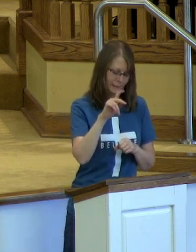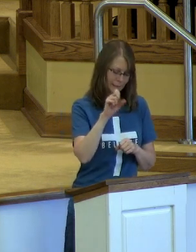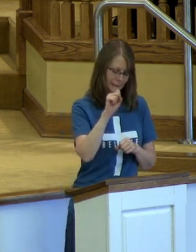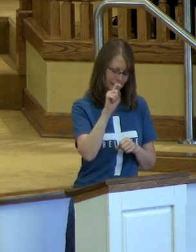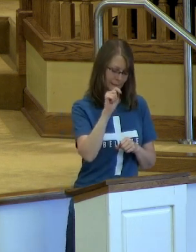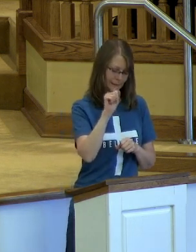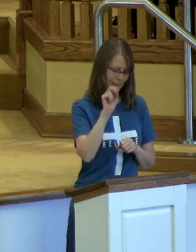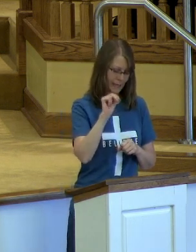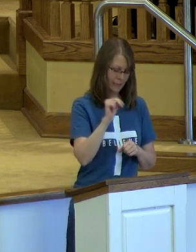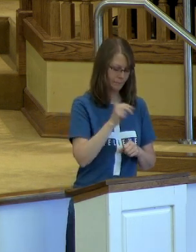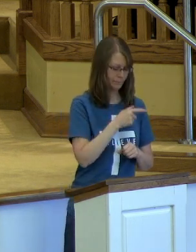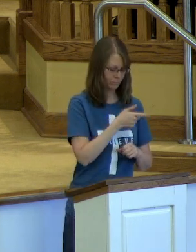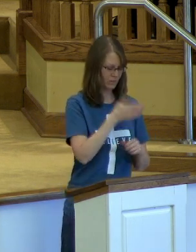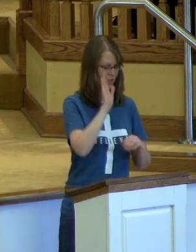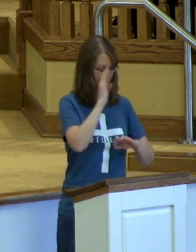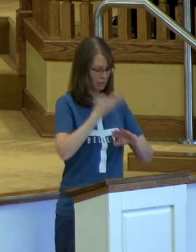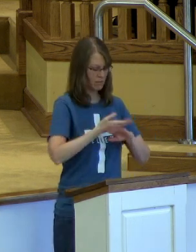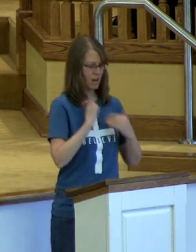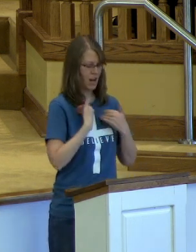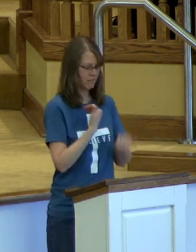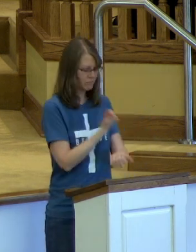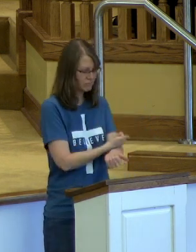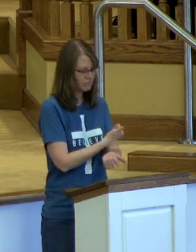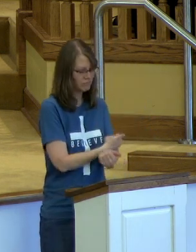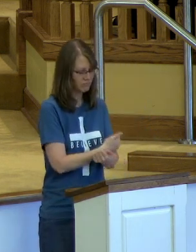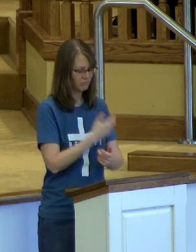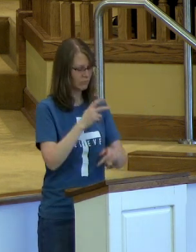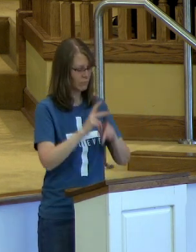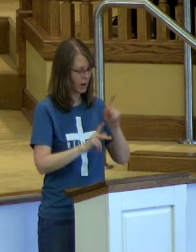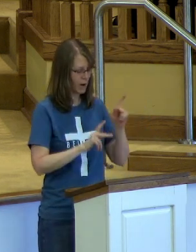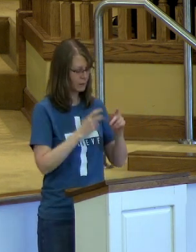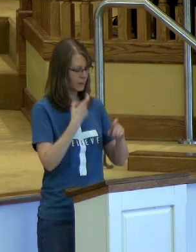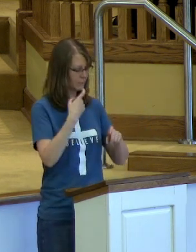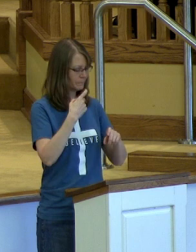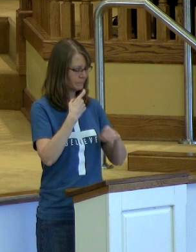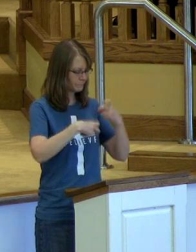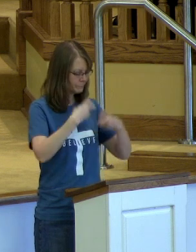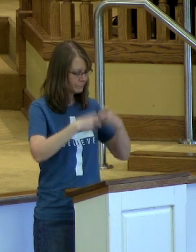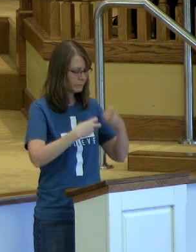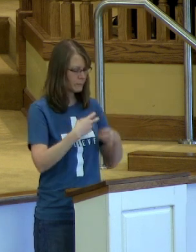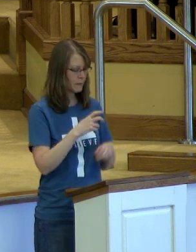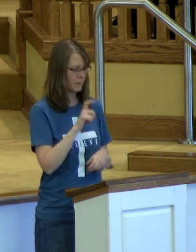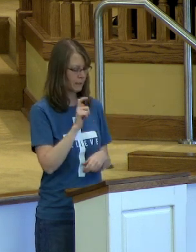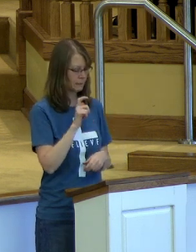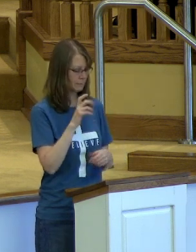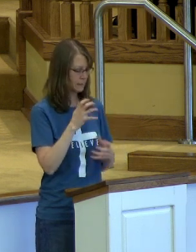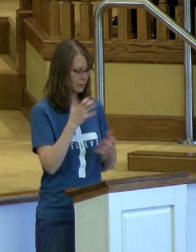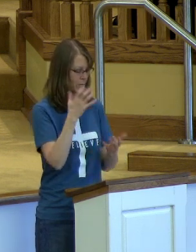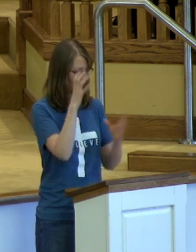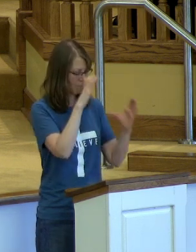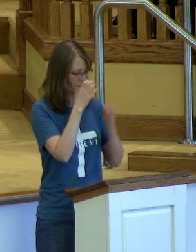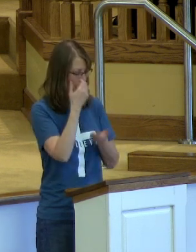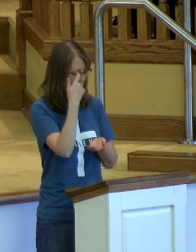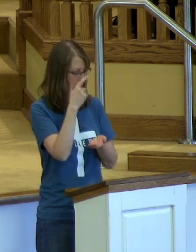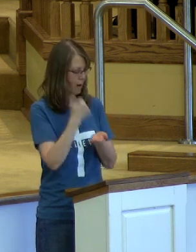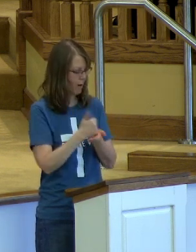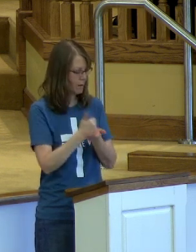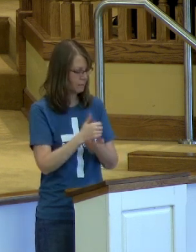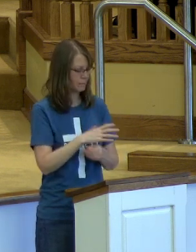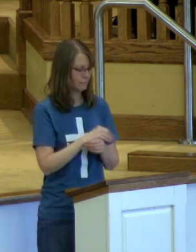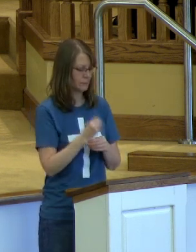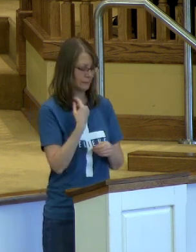who sought help from a Protestant rehab organization. I could tell she was more comfortable talking about spiritual matters than most Russians,